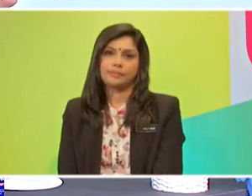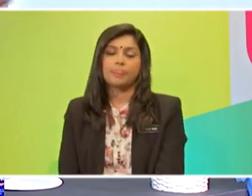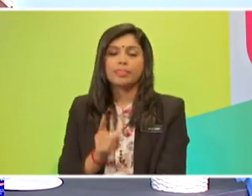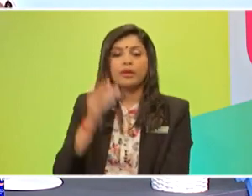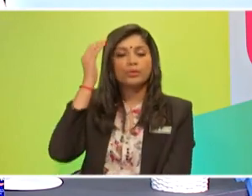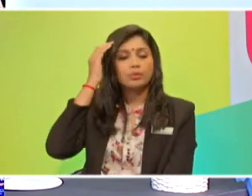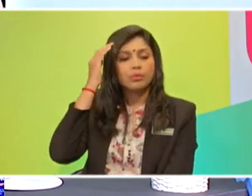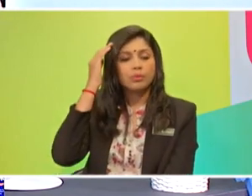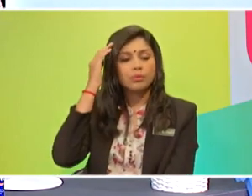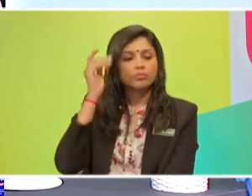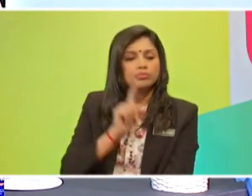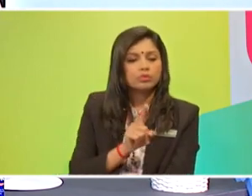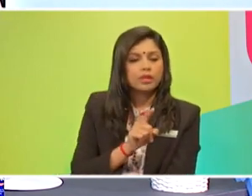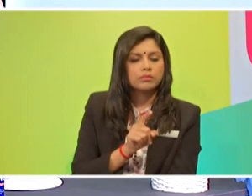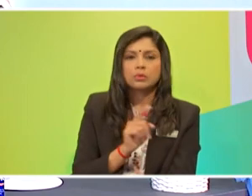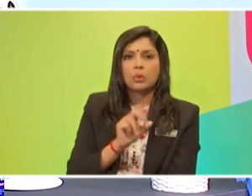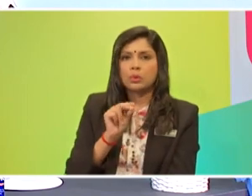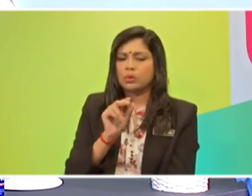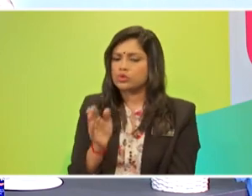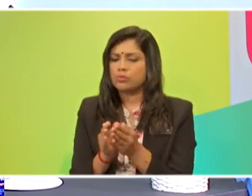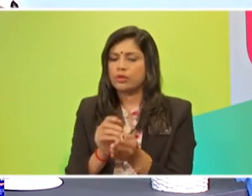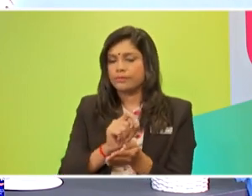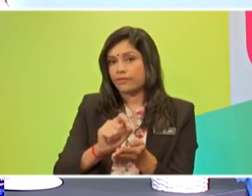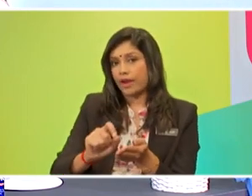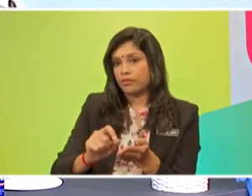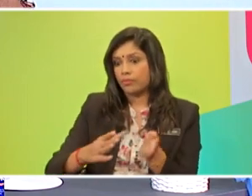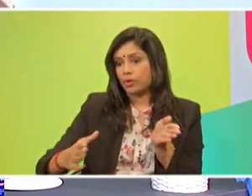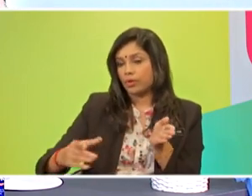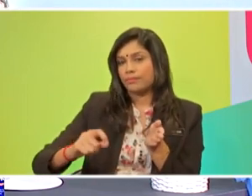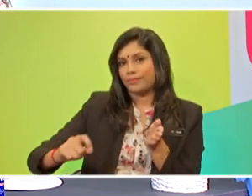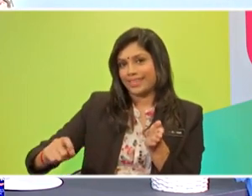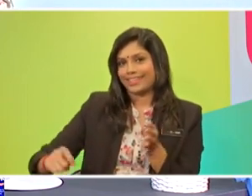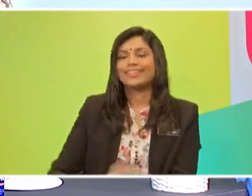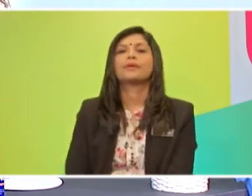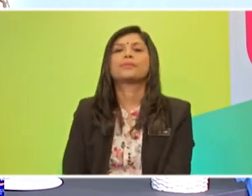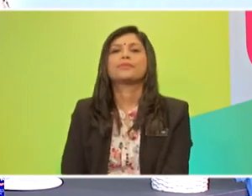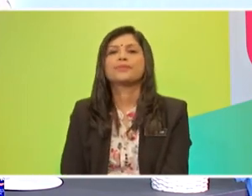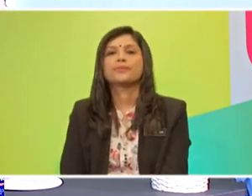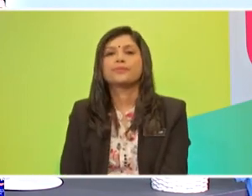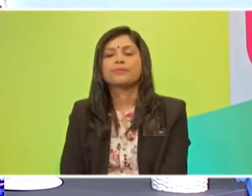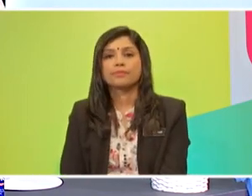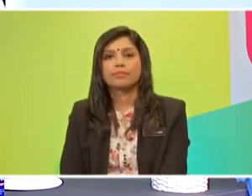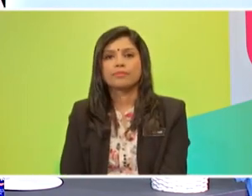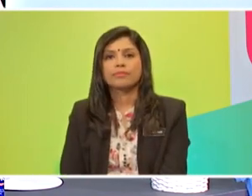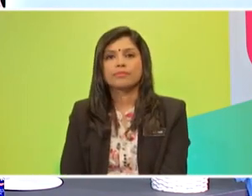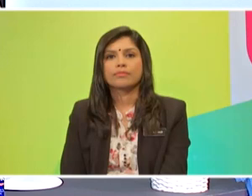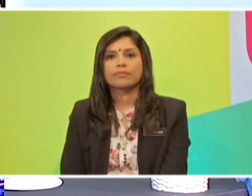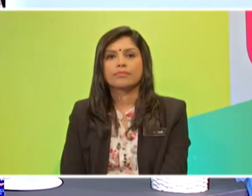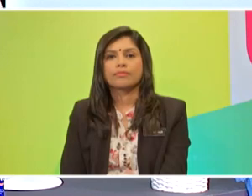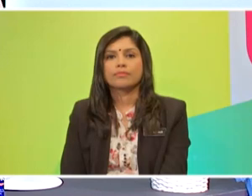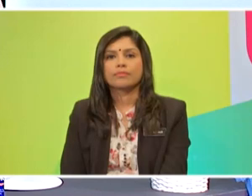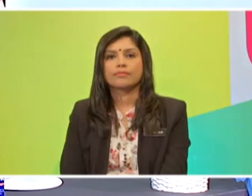capital letters, when to use the small letters. That one we will learn later, children. In some